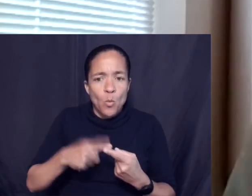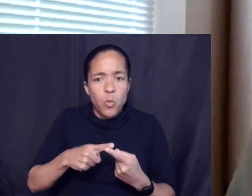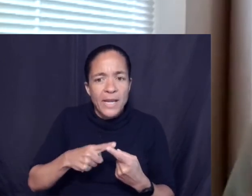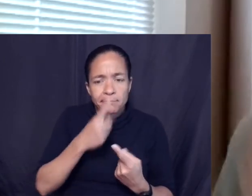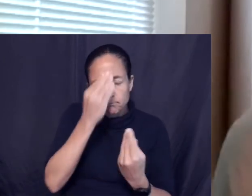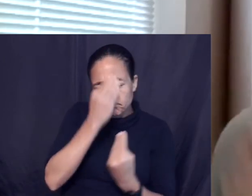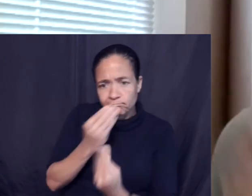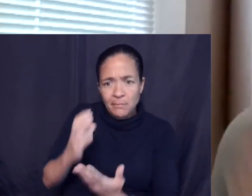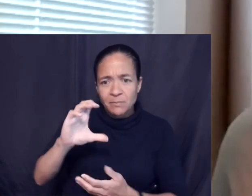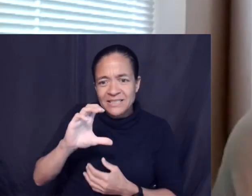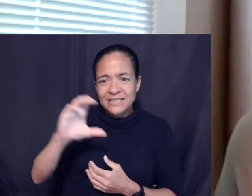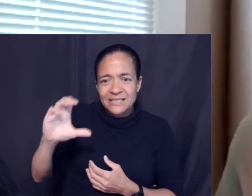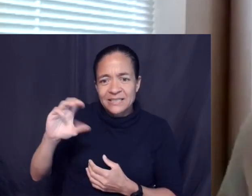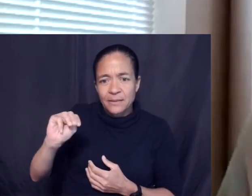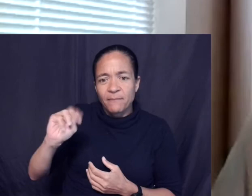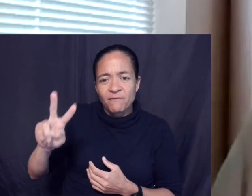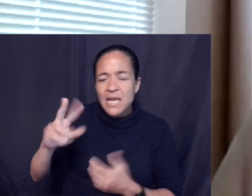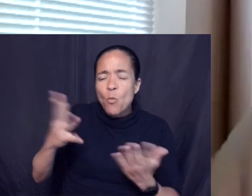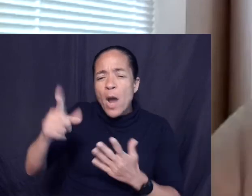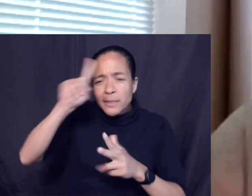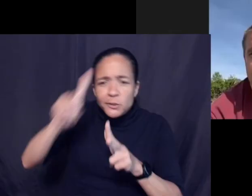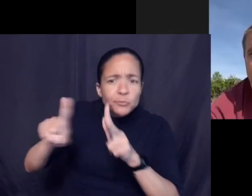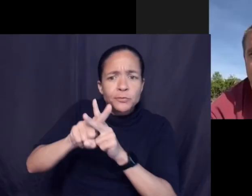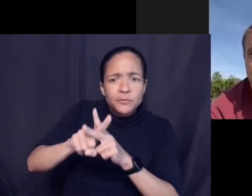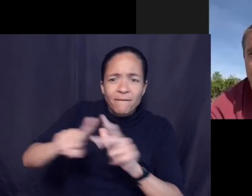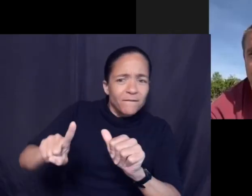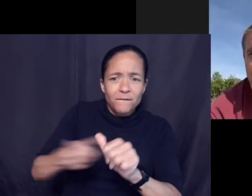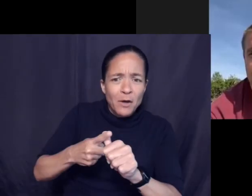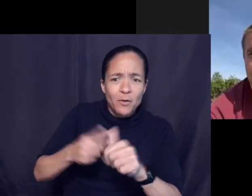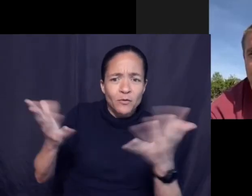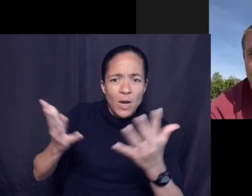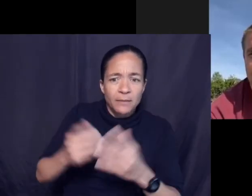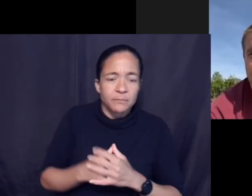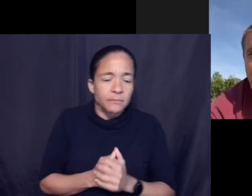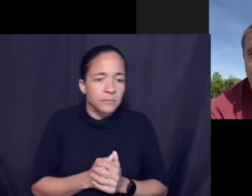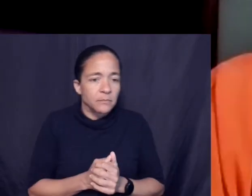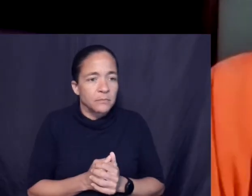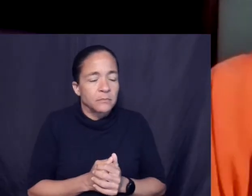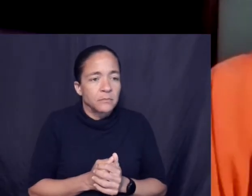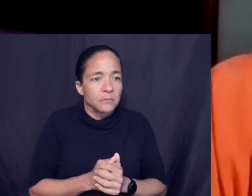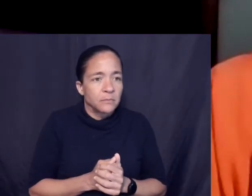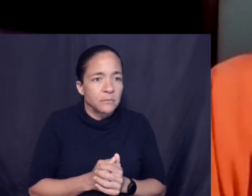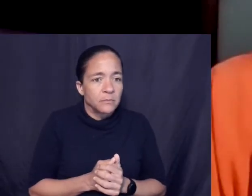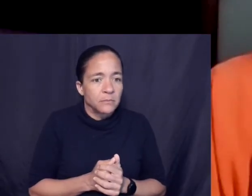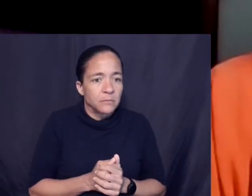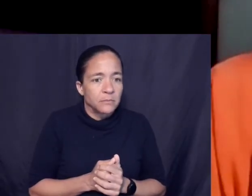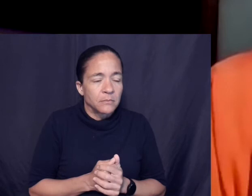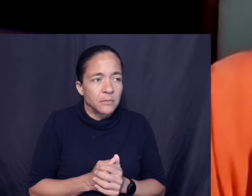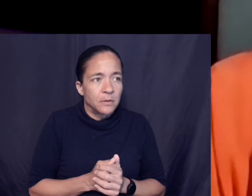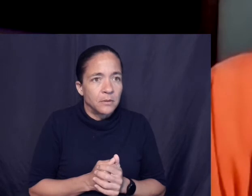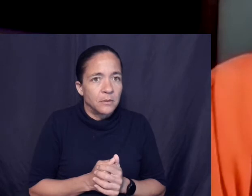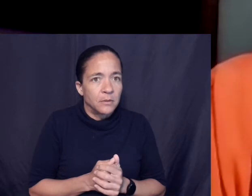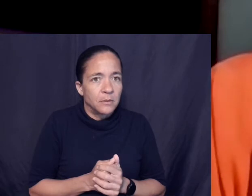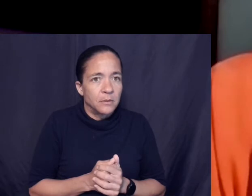when you were given the congenital CMV diagnosis? The first thing was, how can